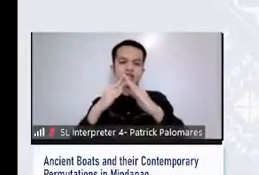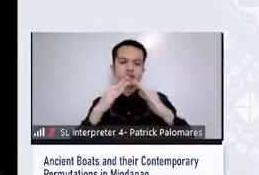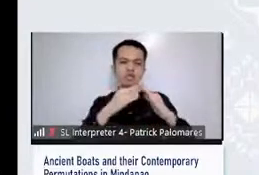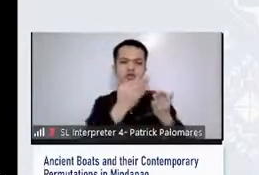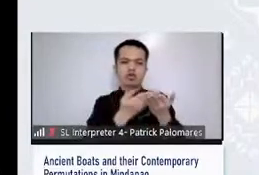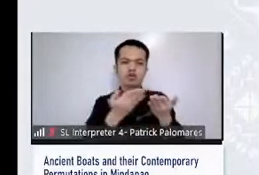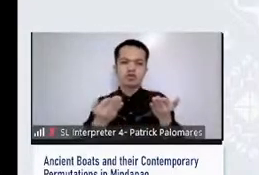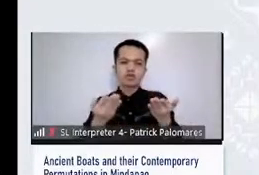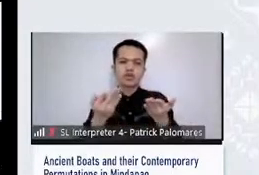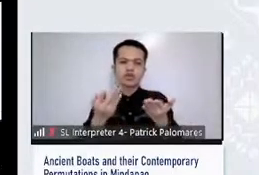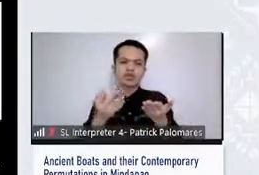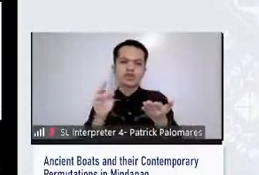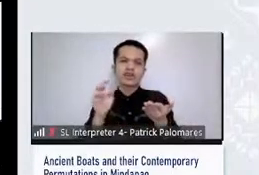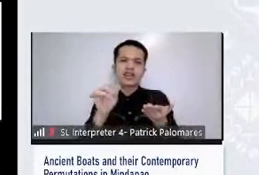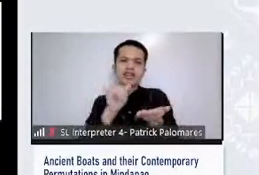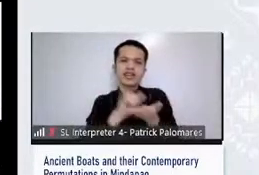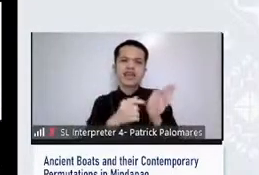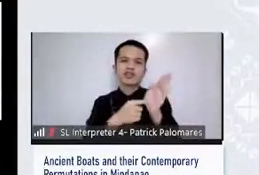wealth.